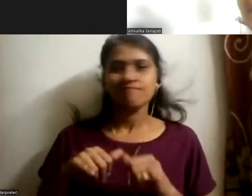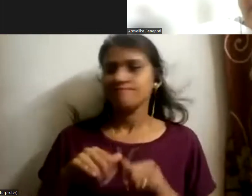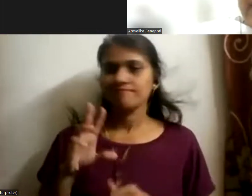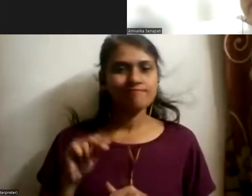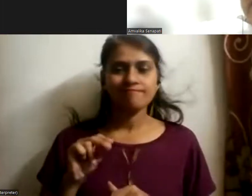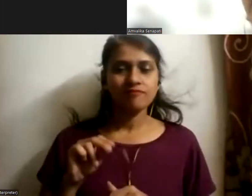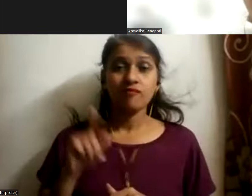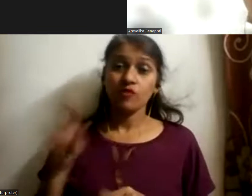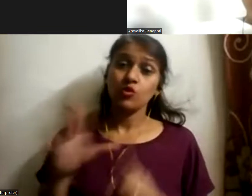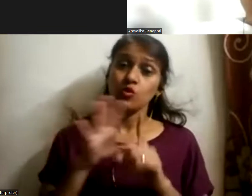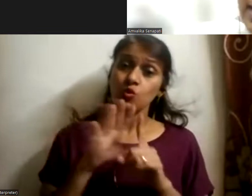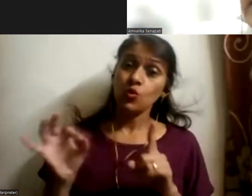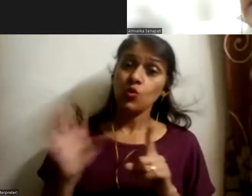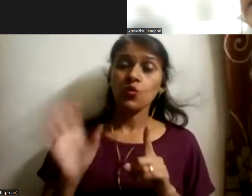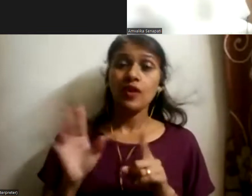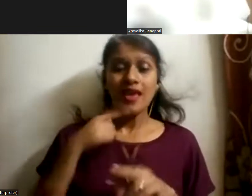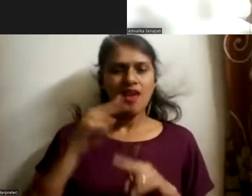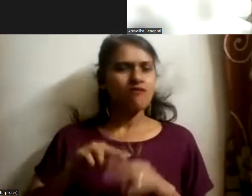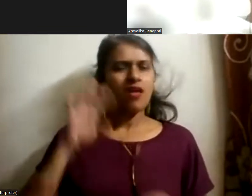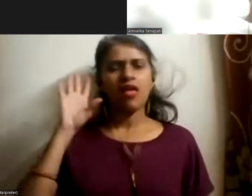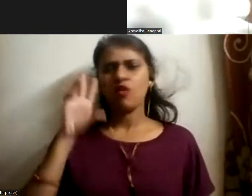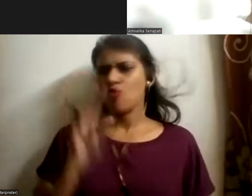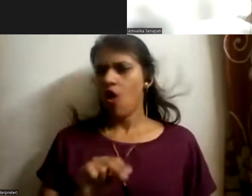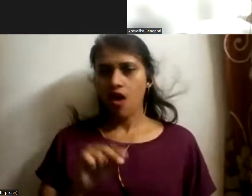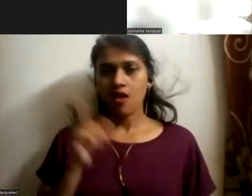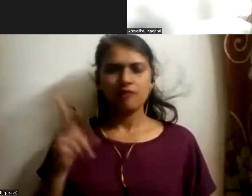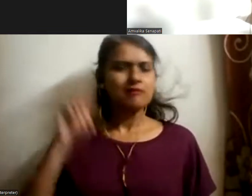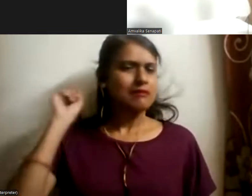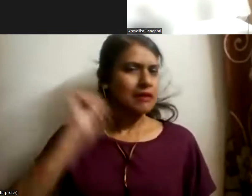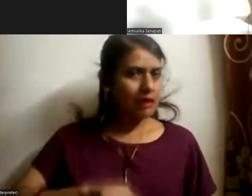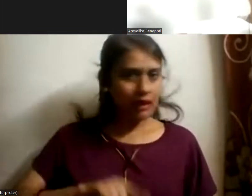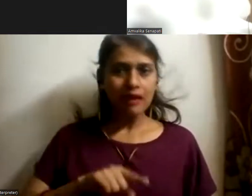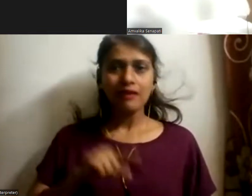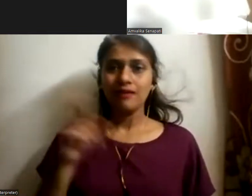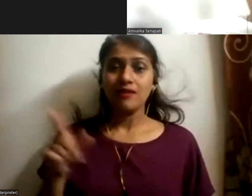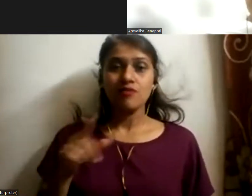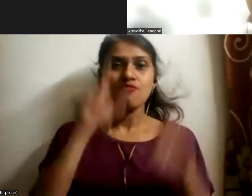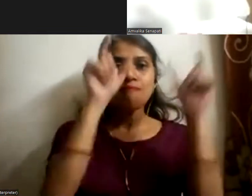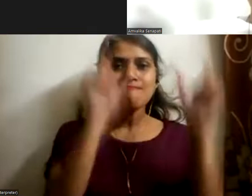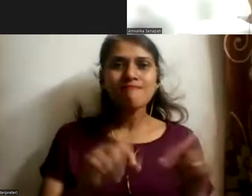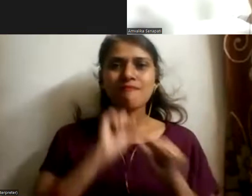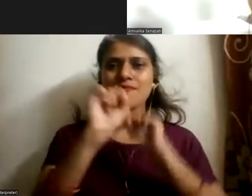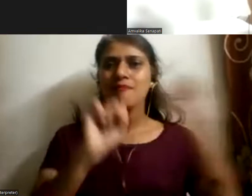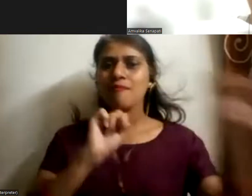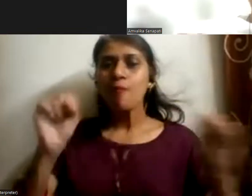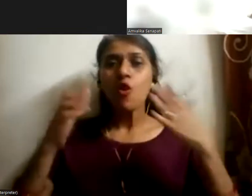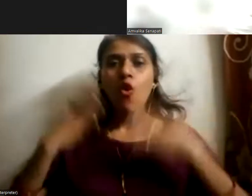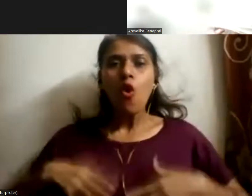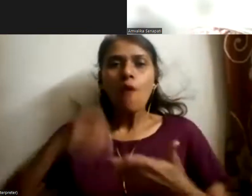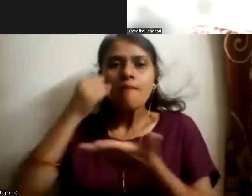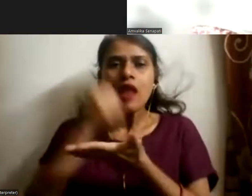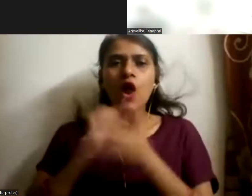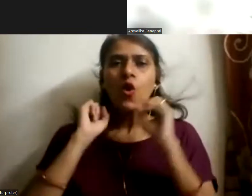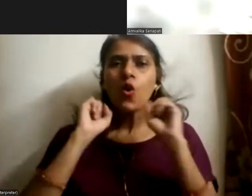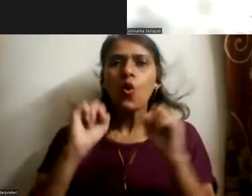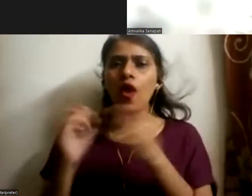matter of right. And if we are denying accessibility, we are denying the person's basic human right, because without accessibility, the person